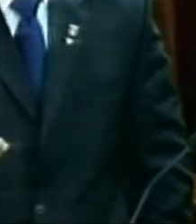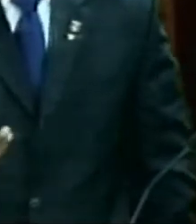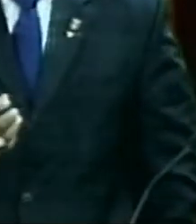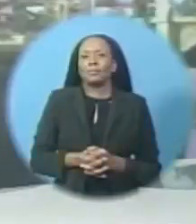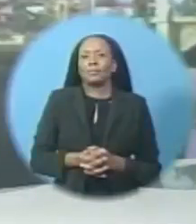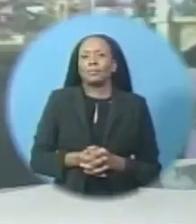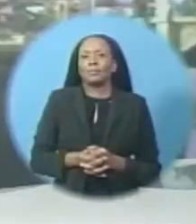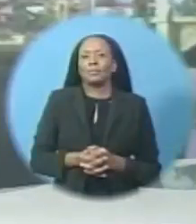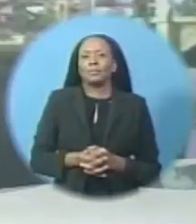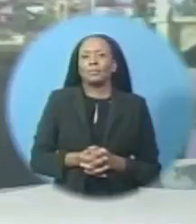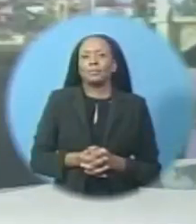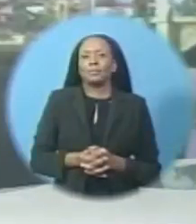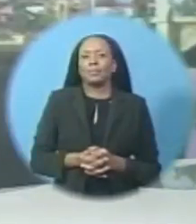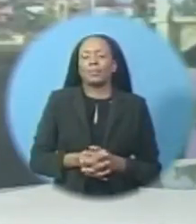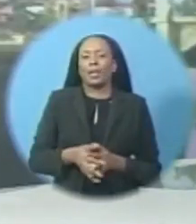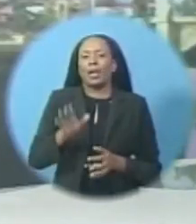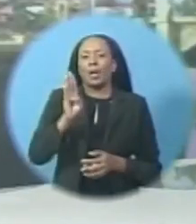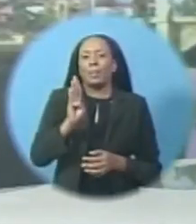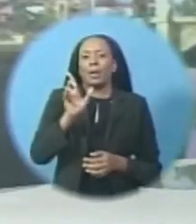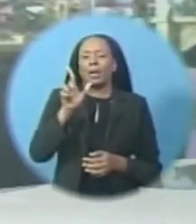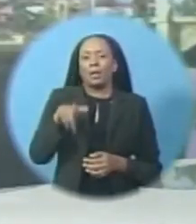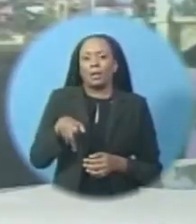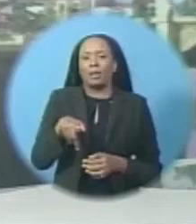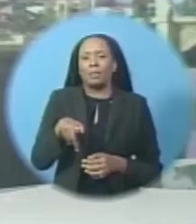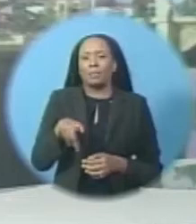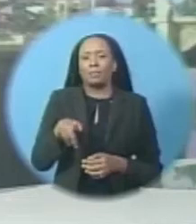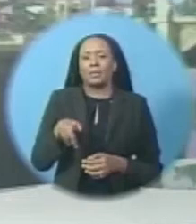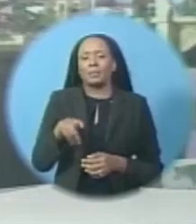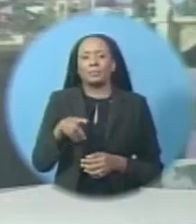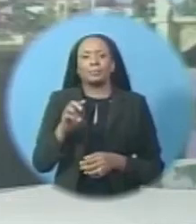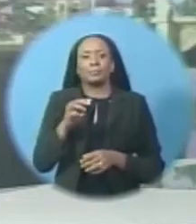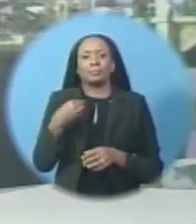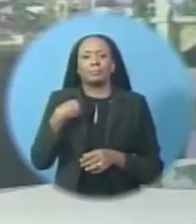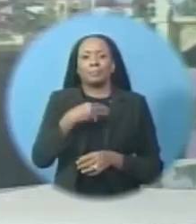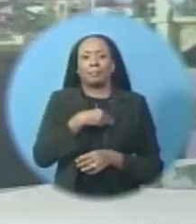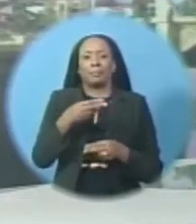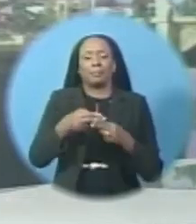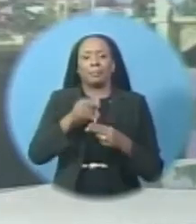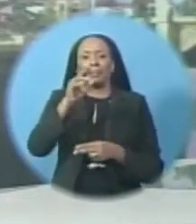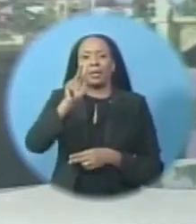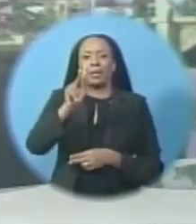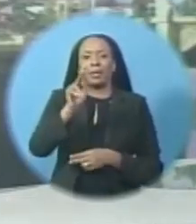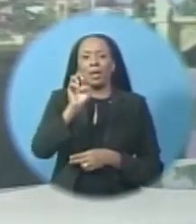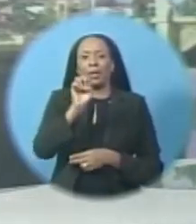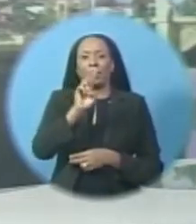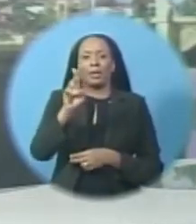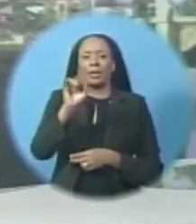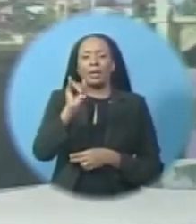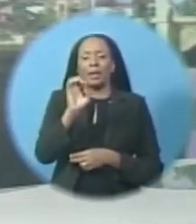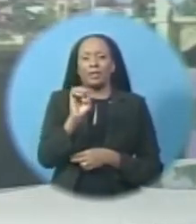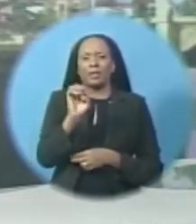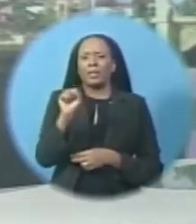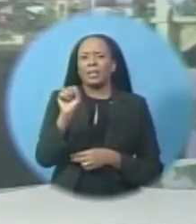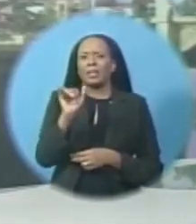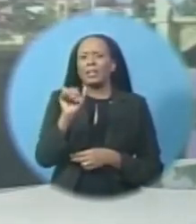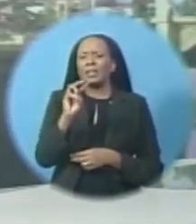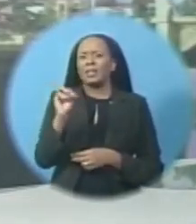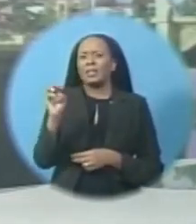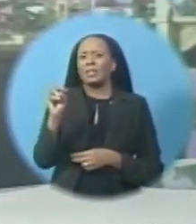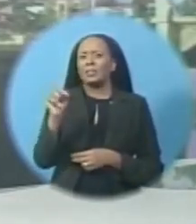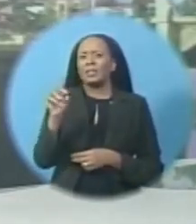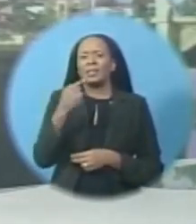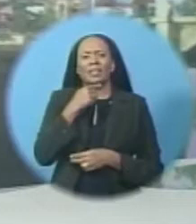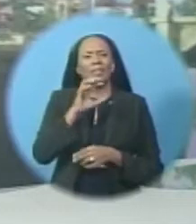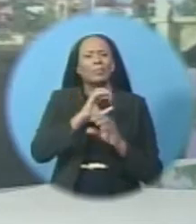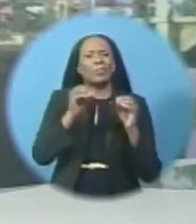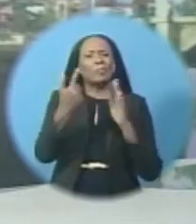new. Opposition Member of Parliament for St. James Central, Kerry Simmons, is concerned that there is no legislation to